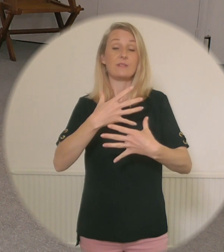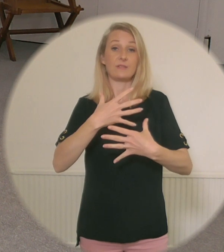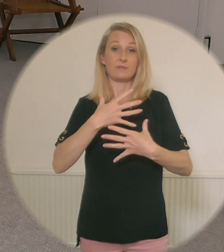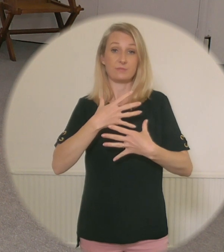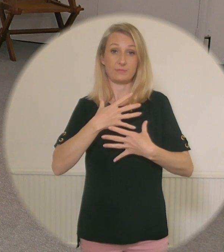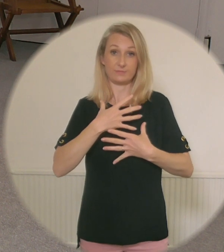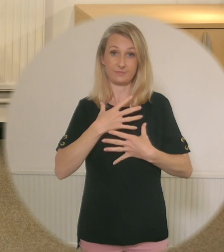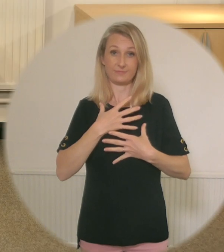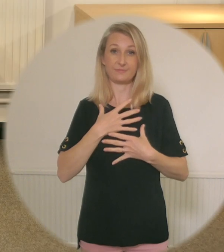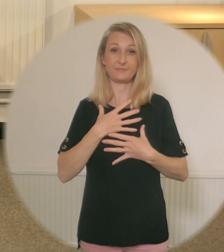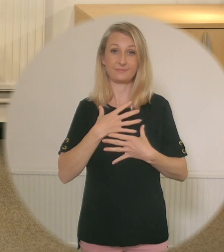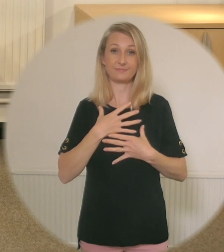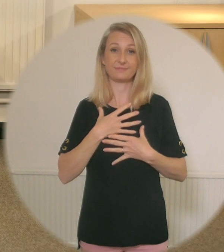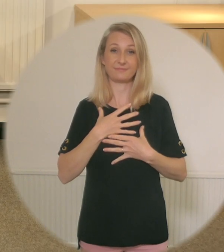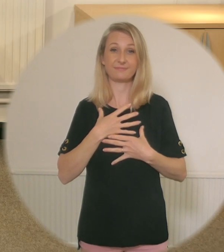Exhale.